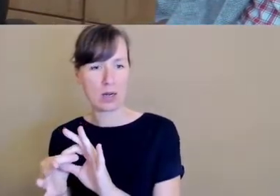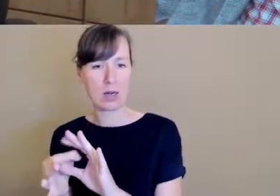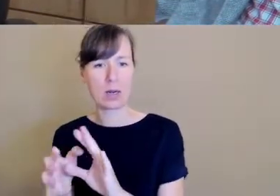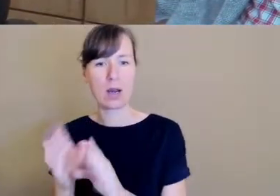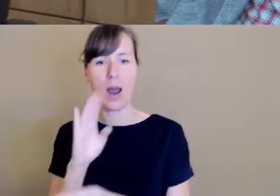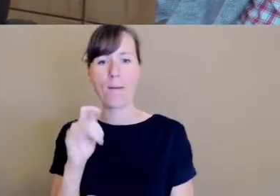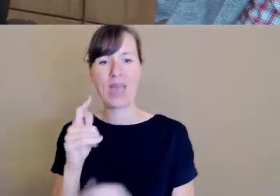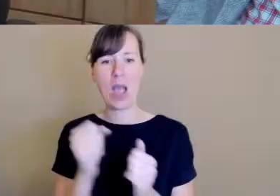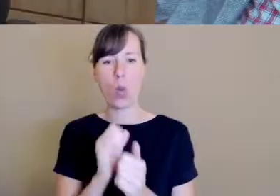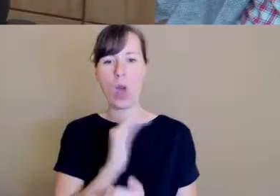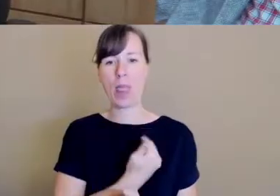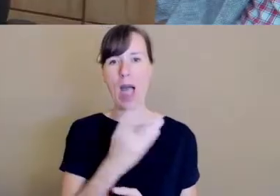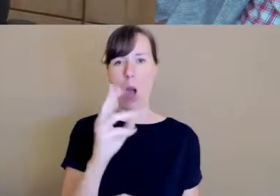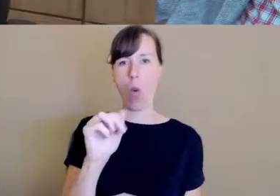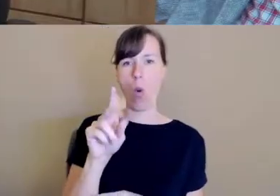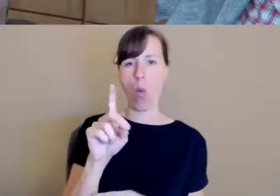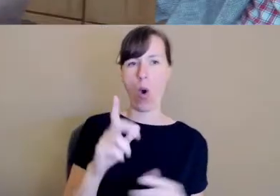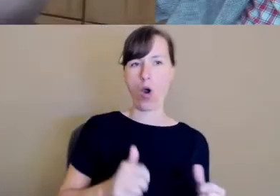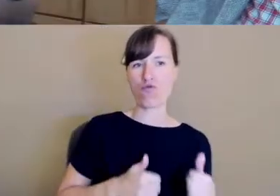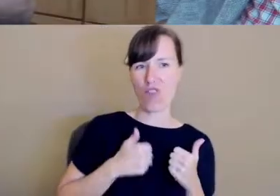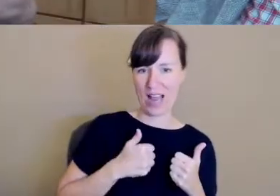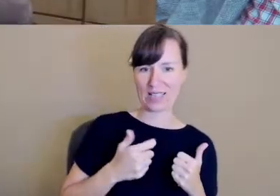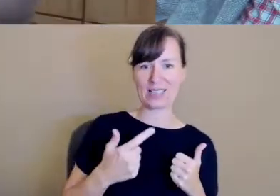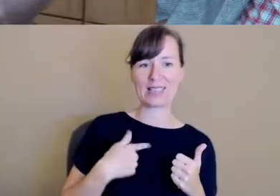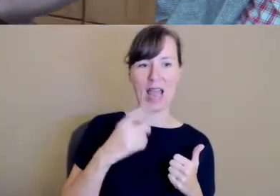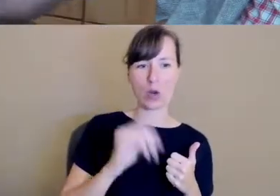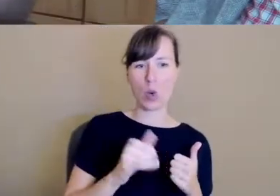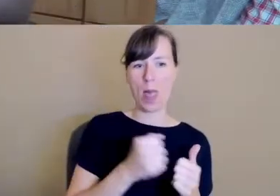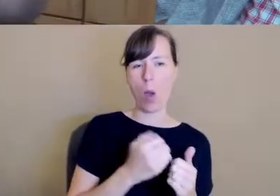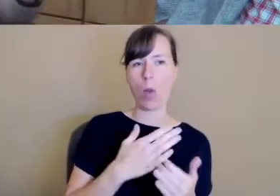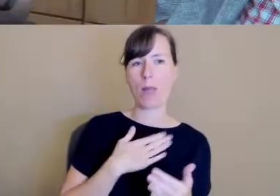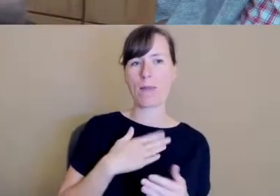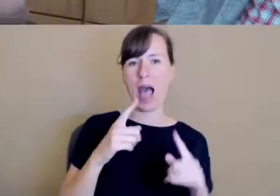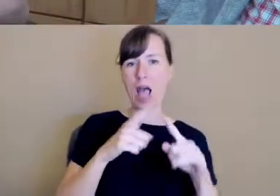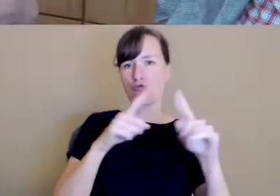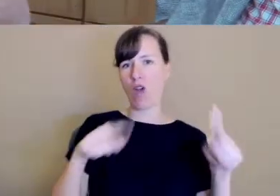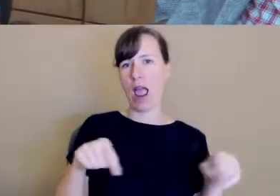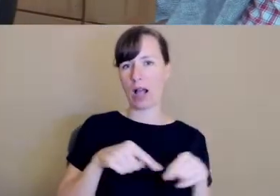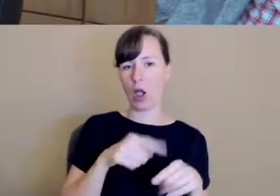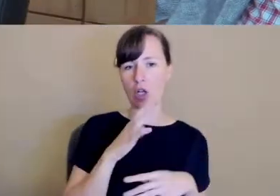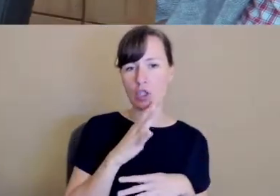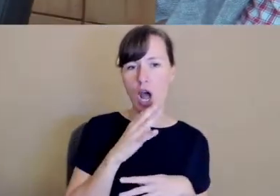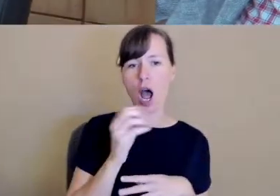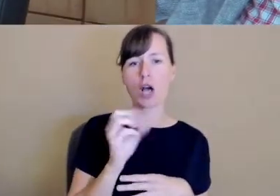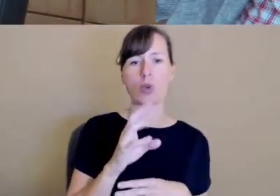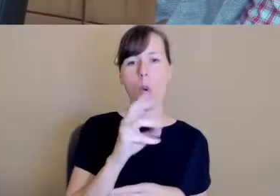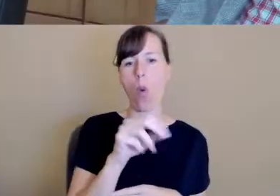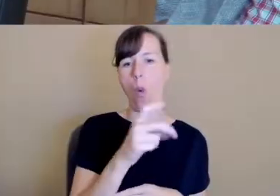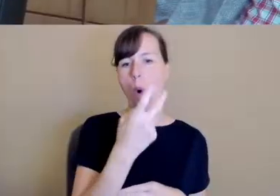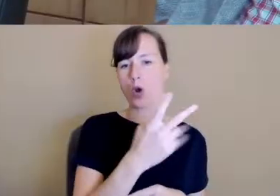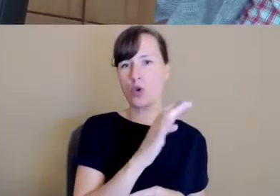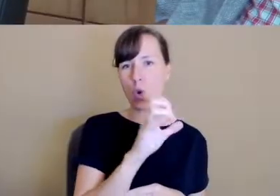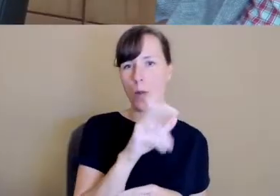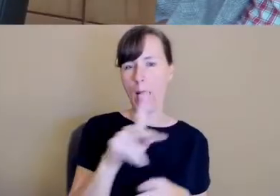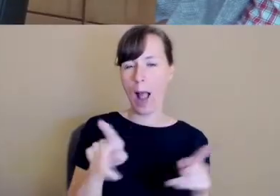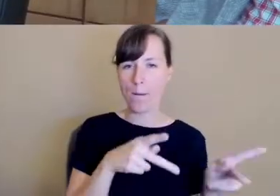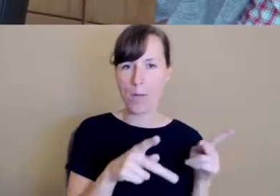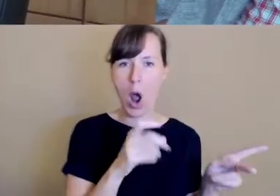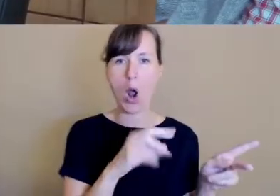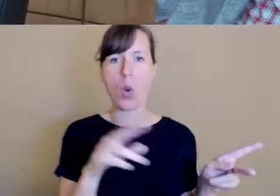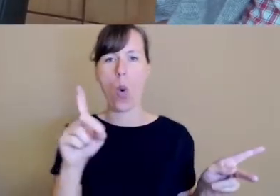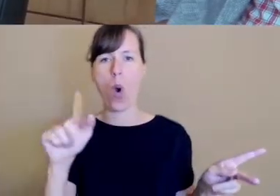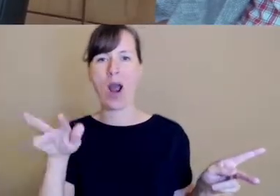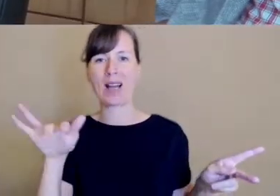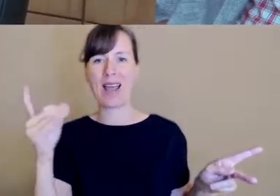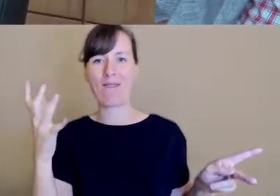ward residents, as I do with my triangle talks, or whatever, whether a Ward 2 block party, or whether David wants to engage